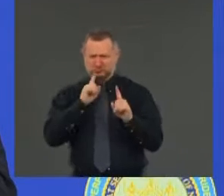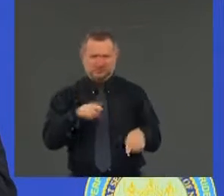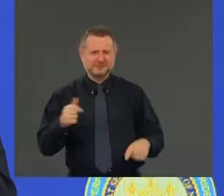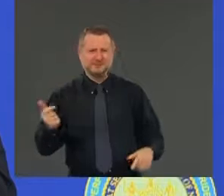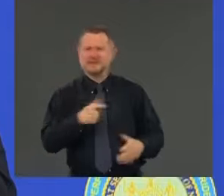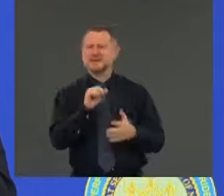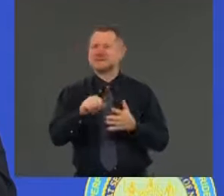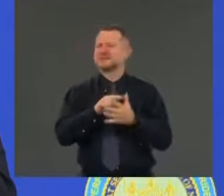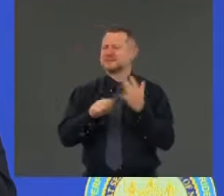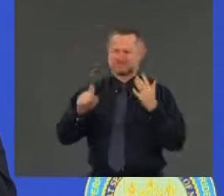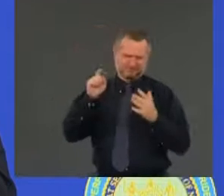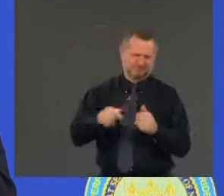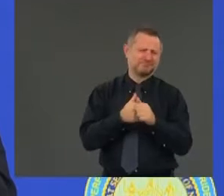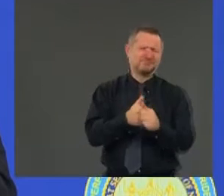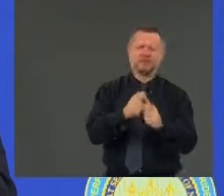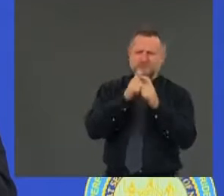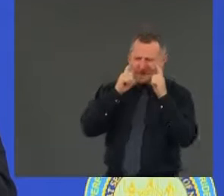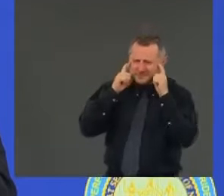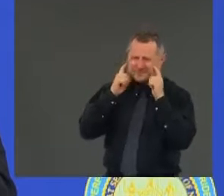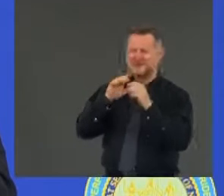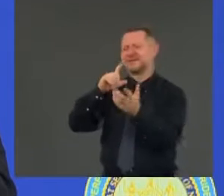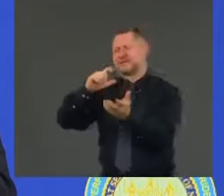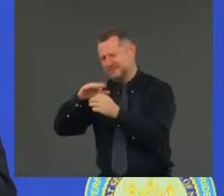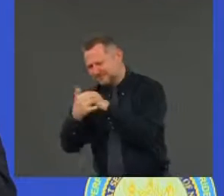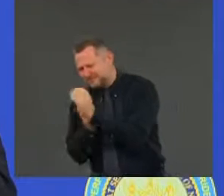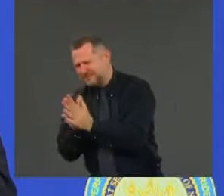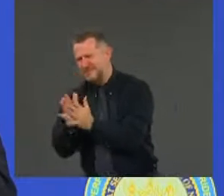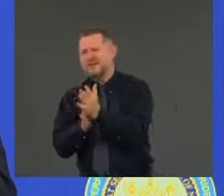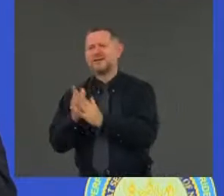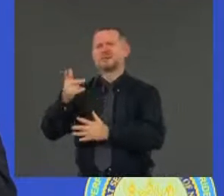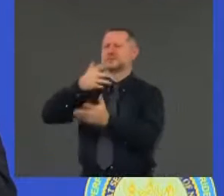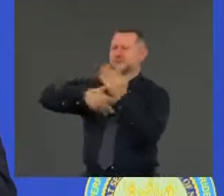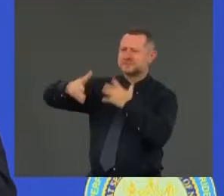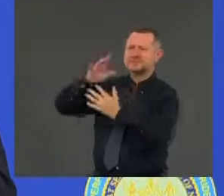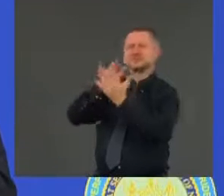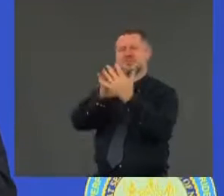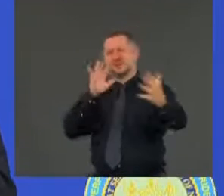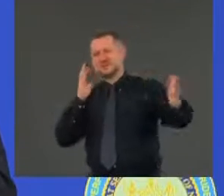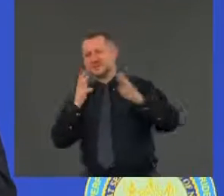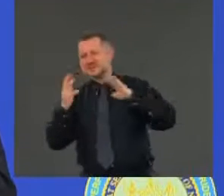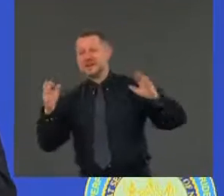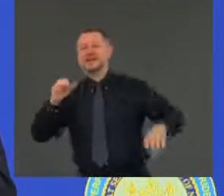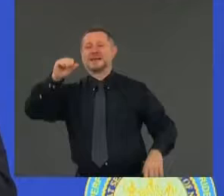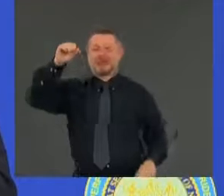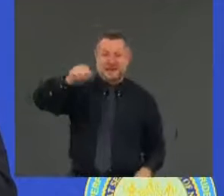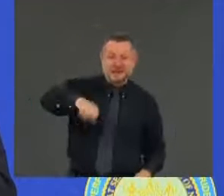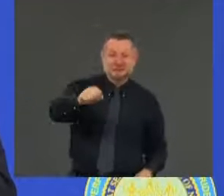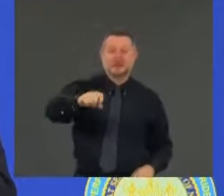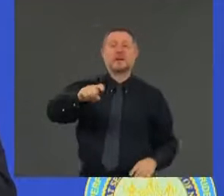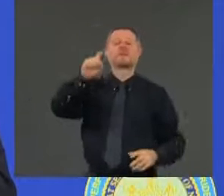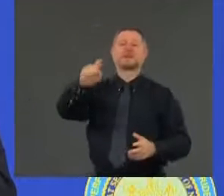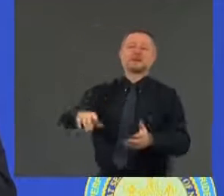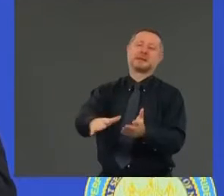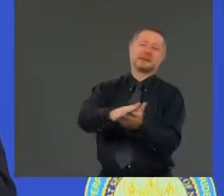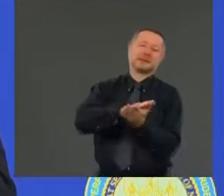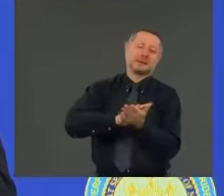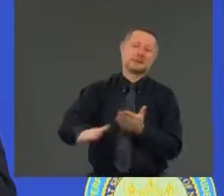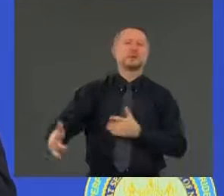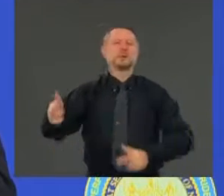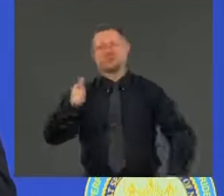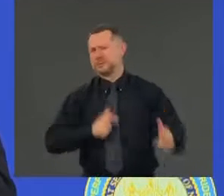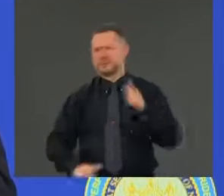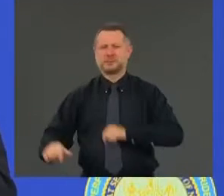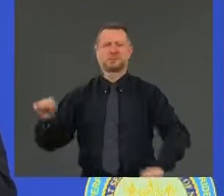masks. Yes, hand sanitizer. Yes, social distancing. And yes, clean and disinfect the